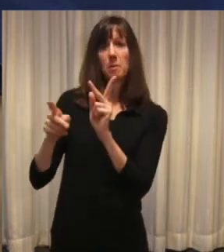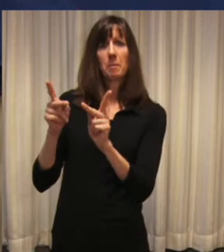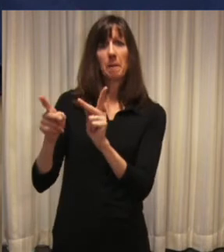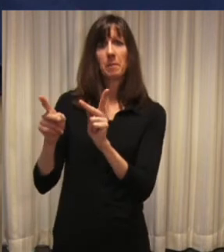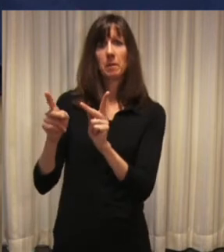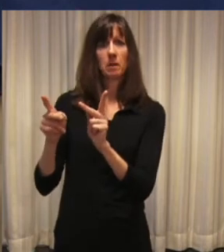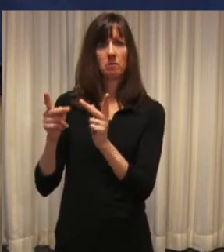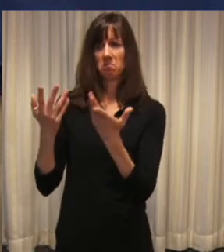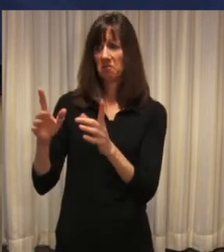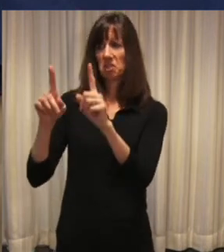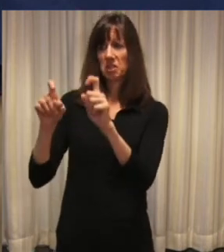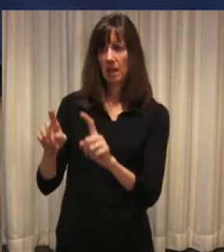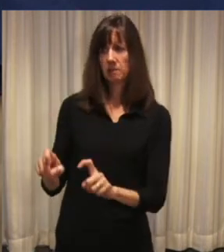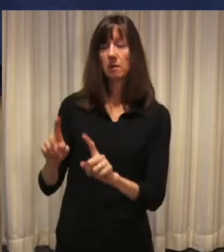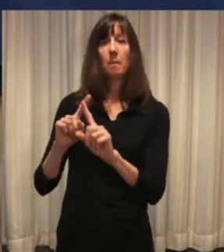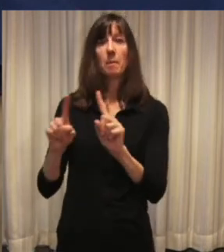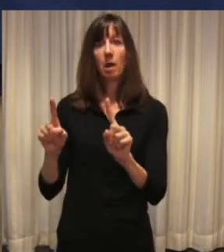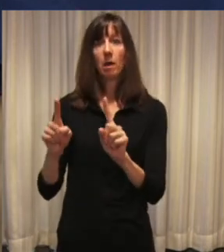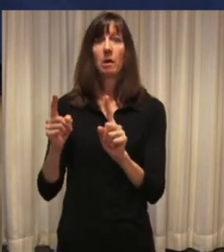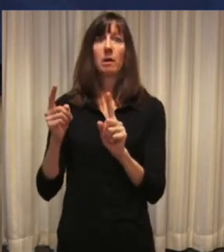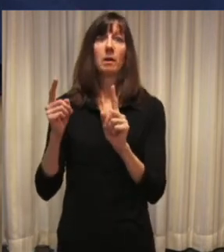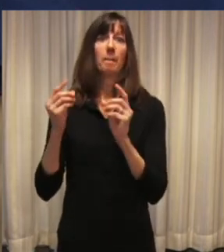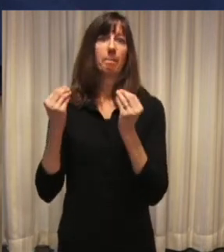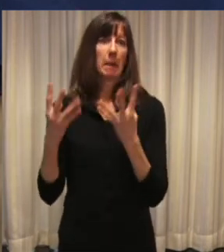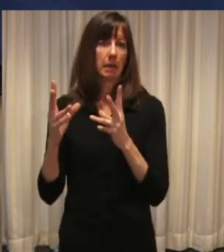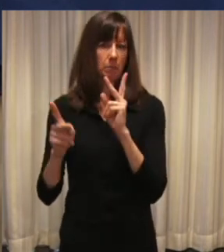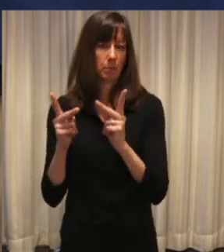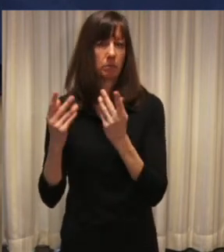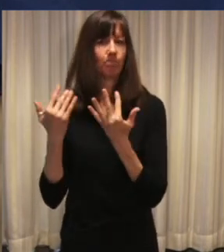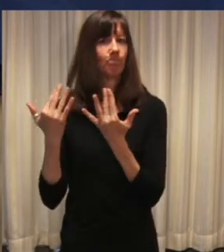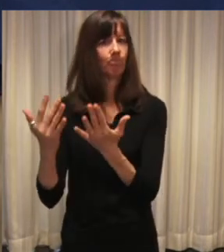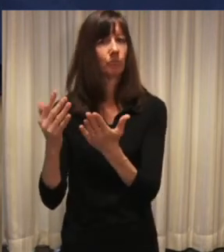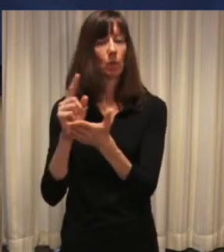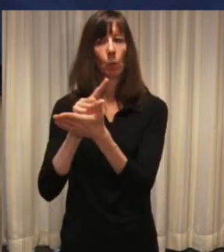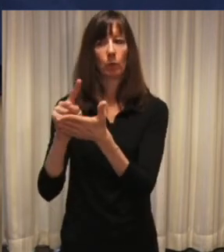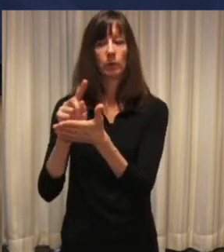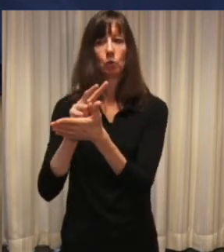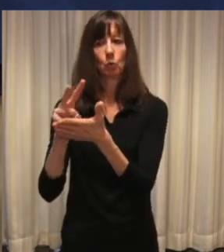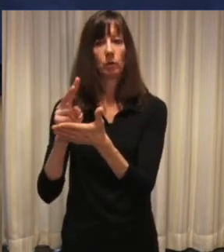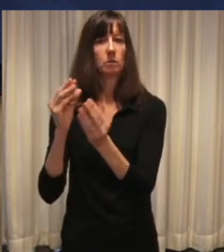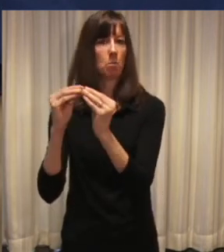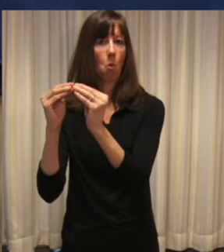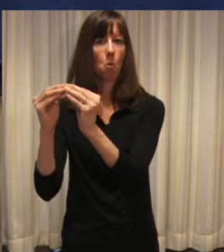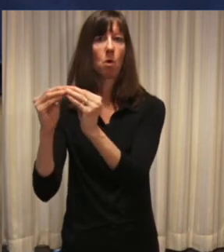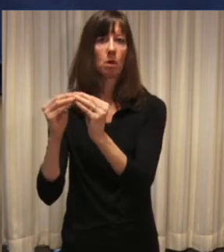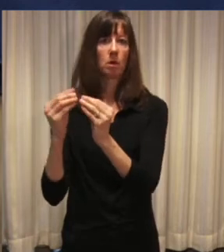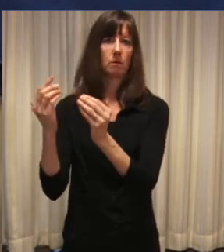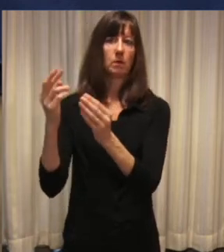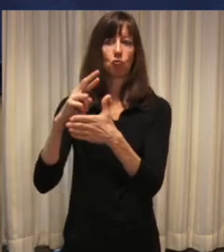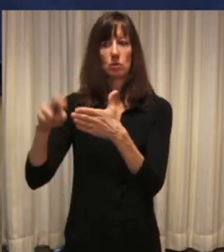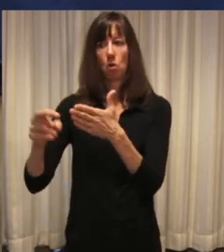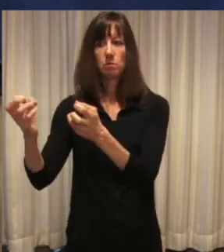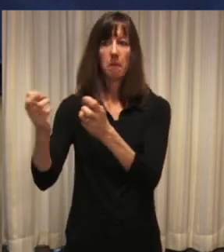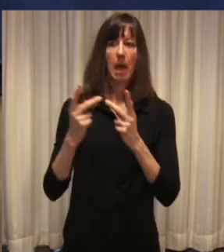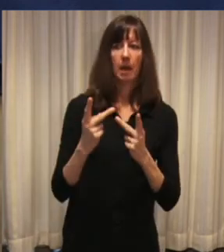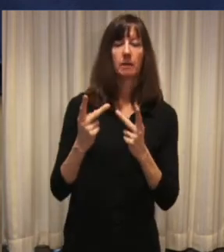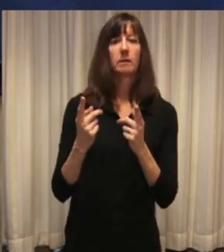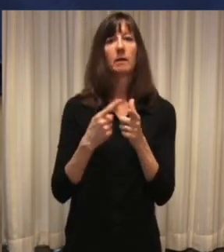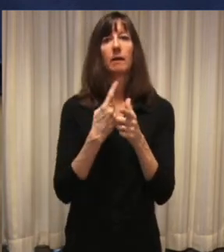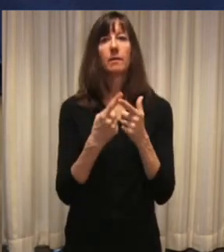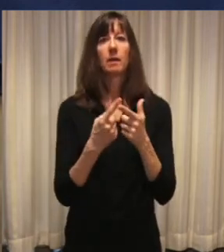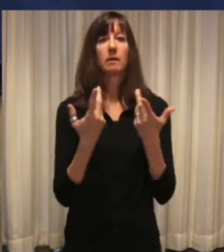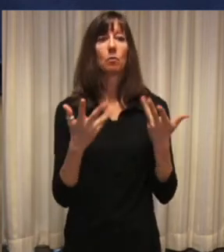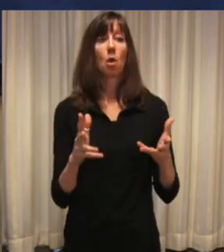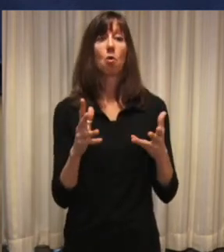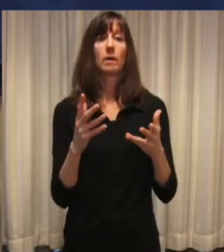week to get the test results back. So we are trying to tighten that up. We had been working with one lab. We're adding a second